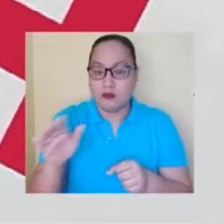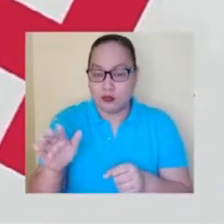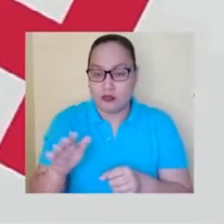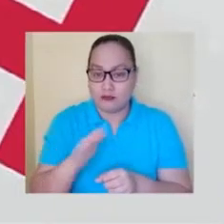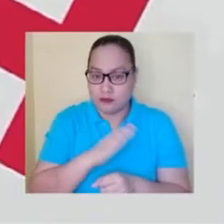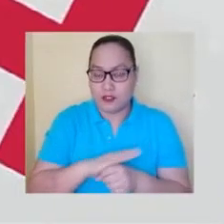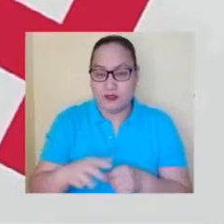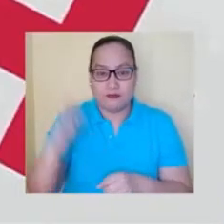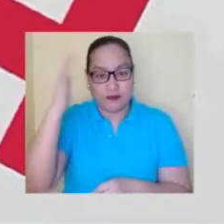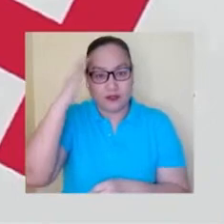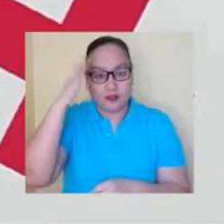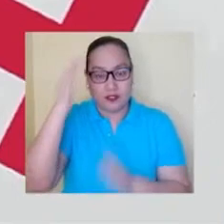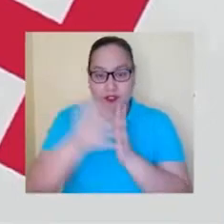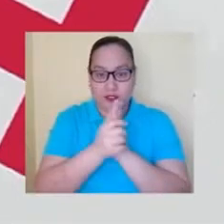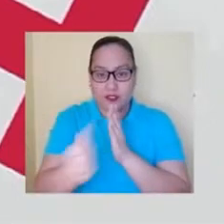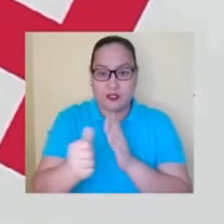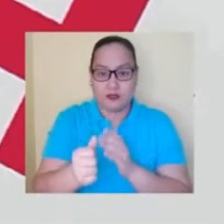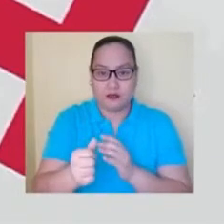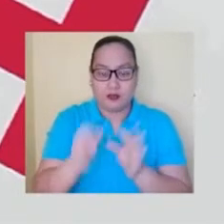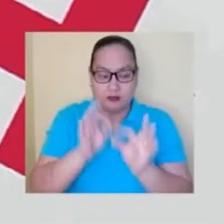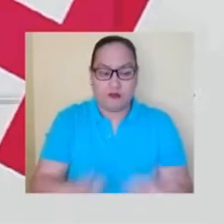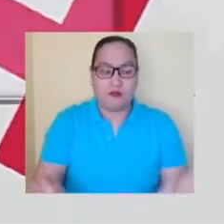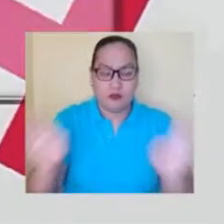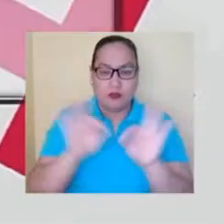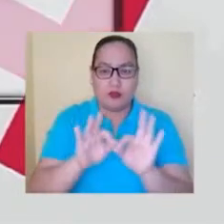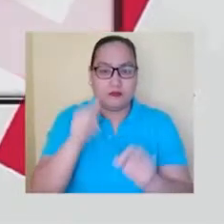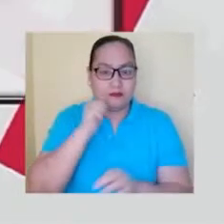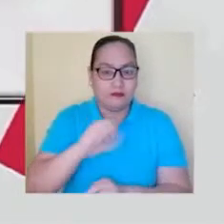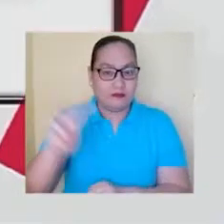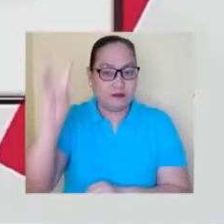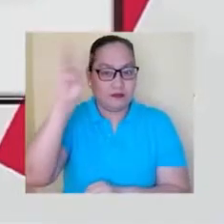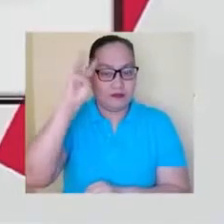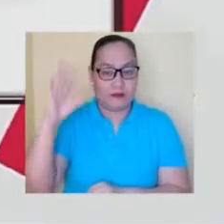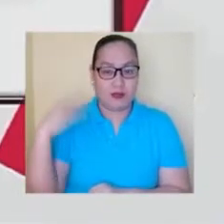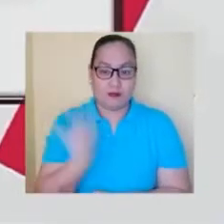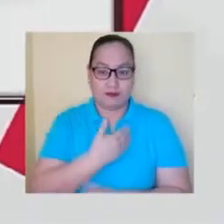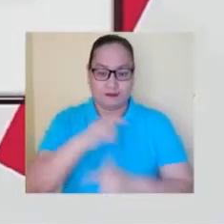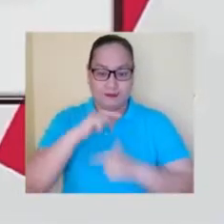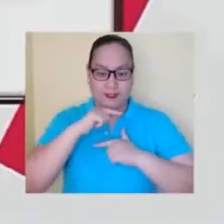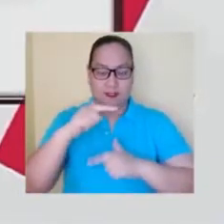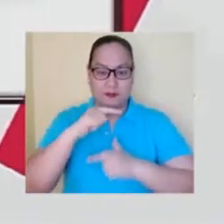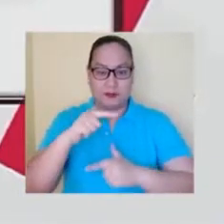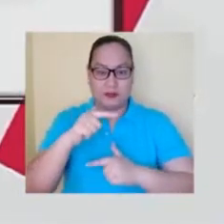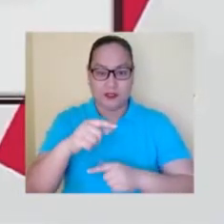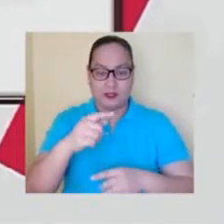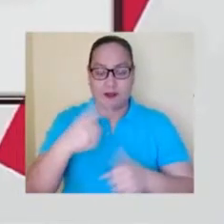aid, it is imperative that we are also aware of our limits as first aider.